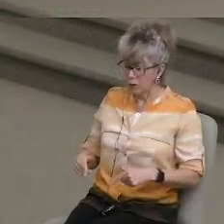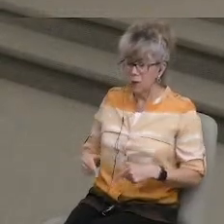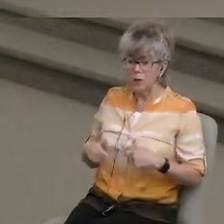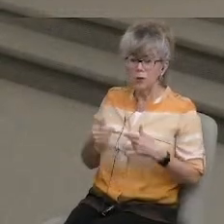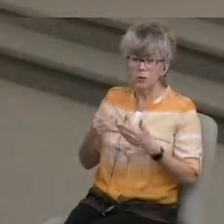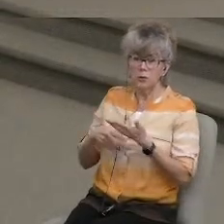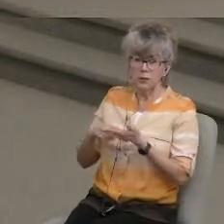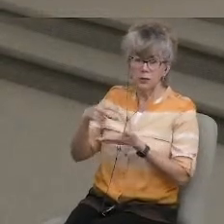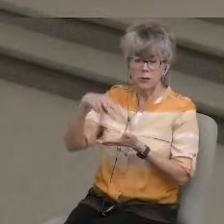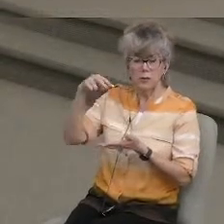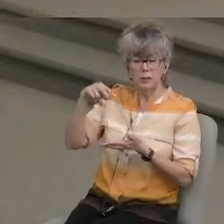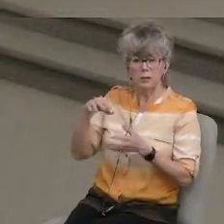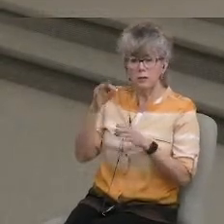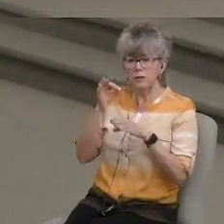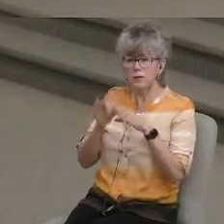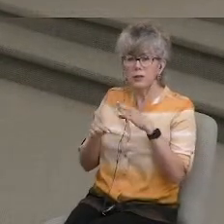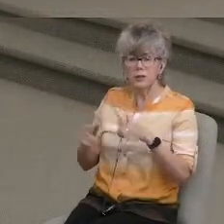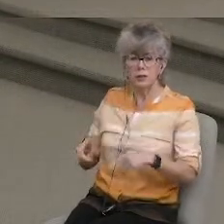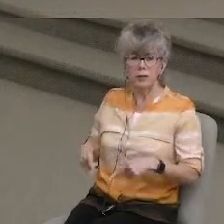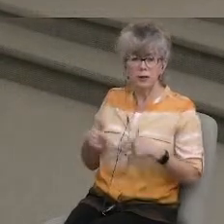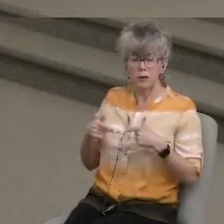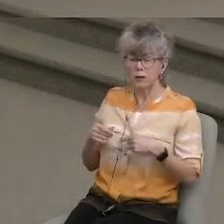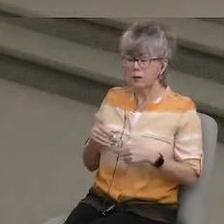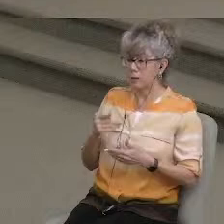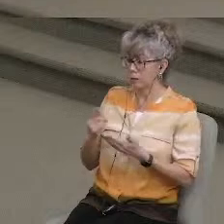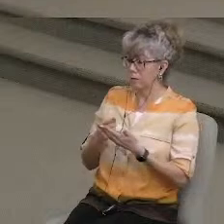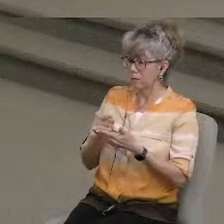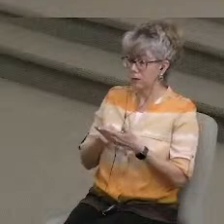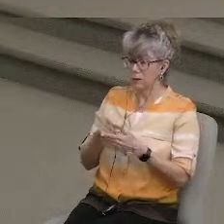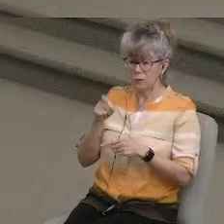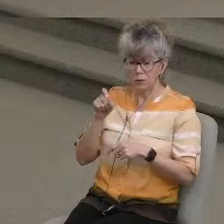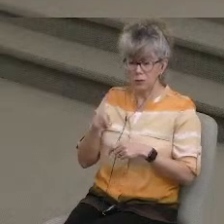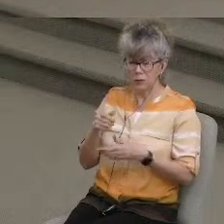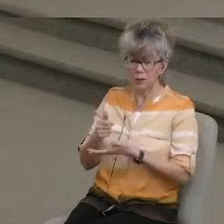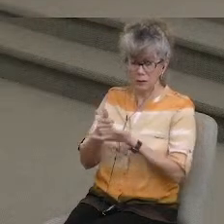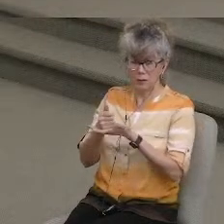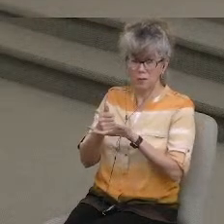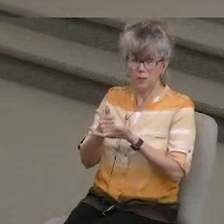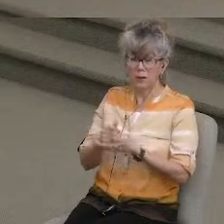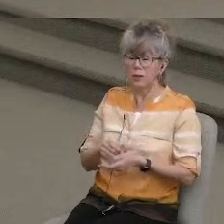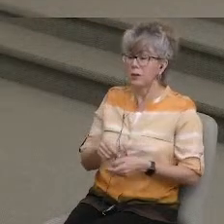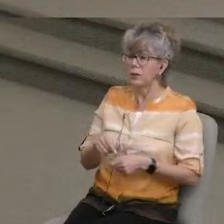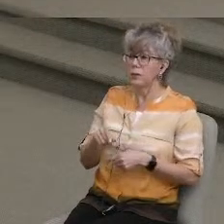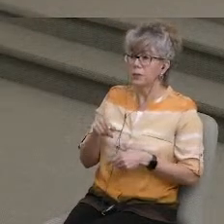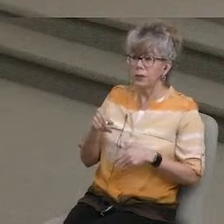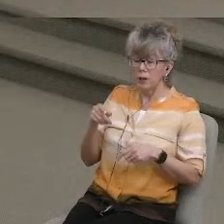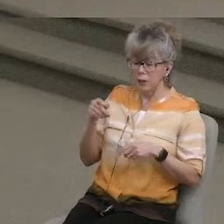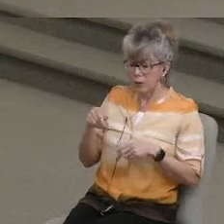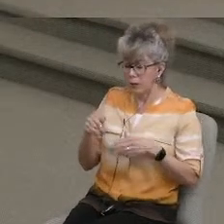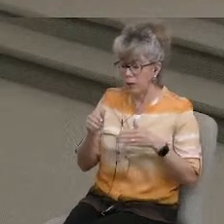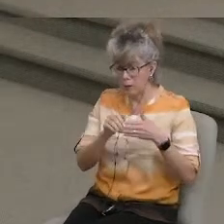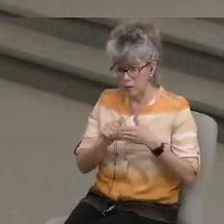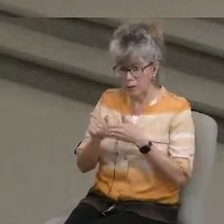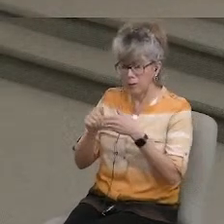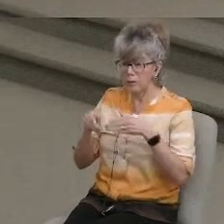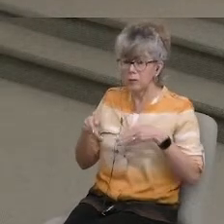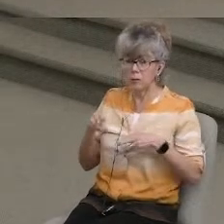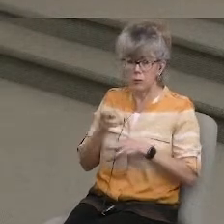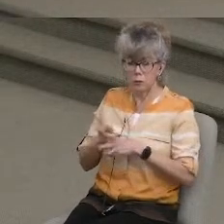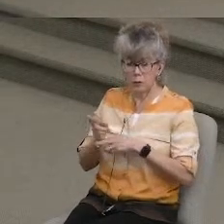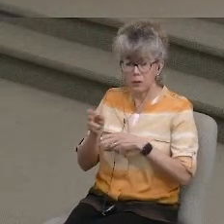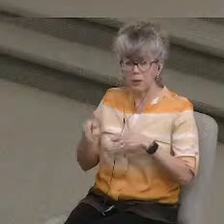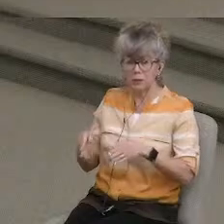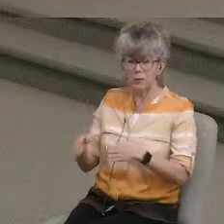life. Because we all need a prompt once in a while, do we not? We all need a nudge in the right direction. And so when I see